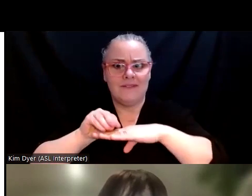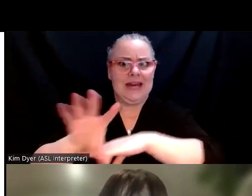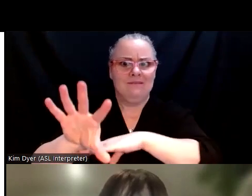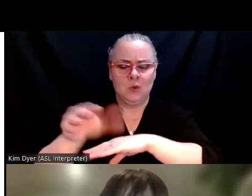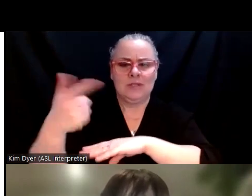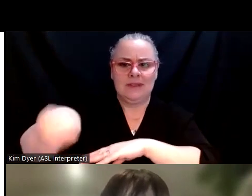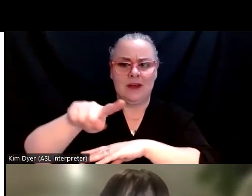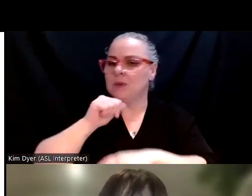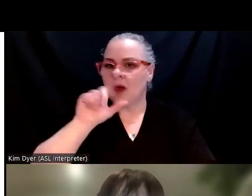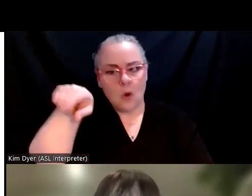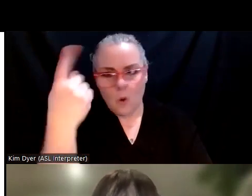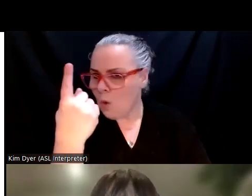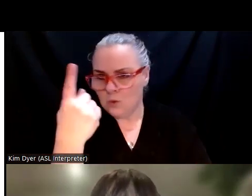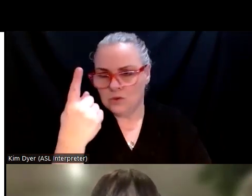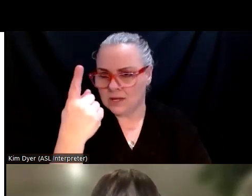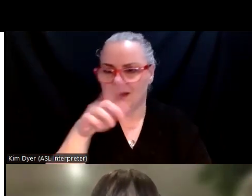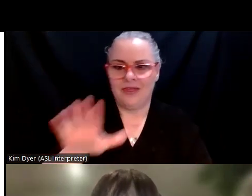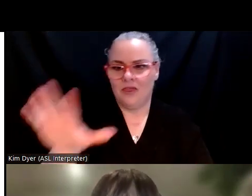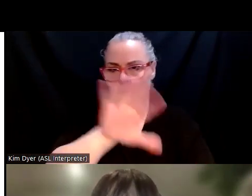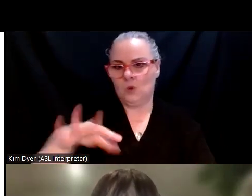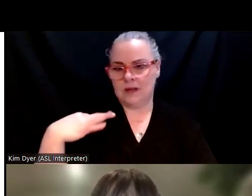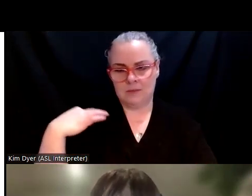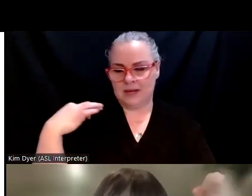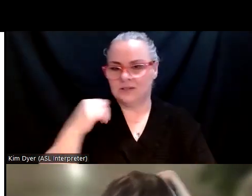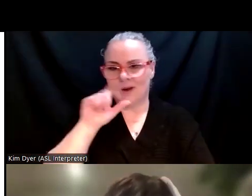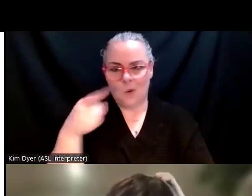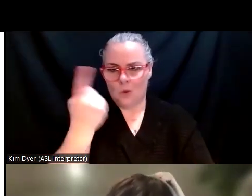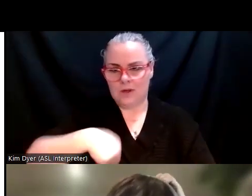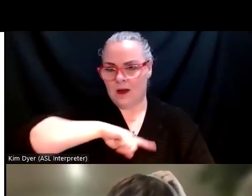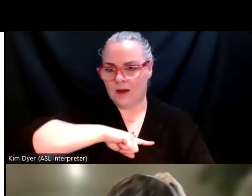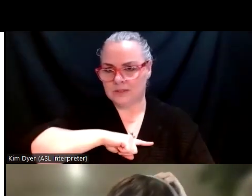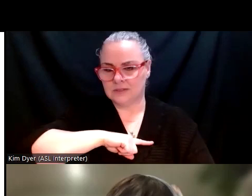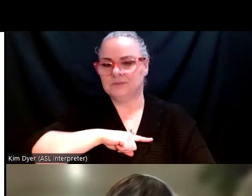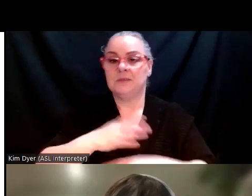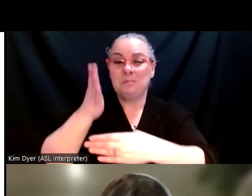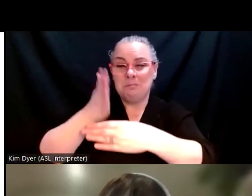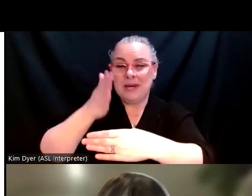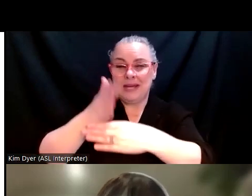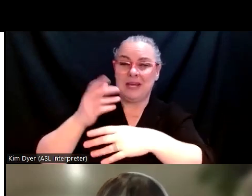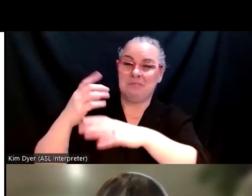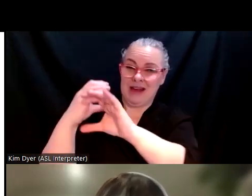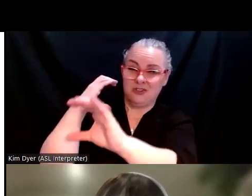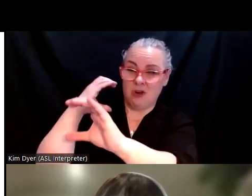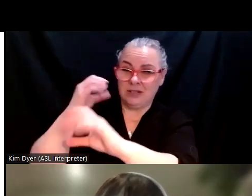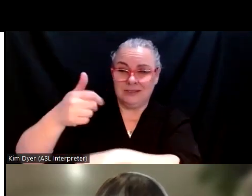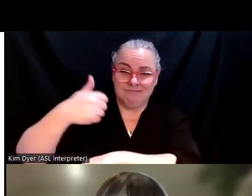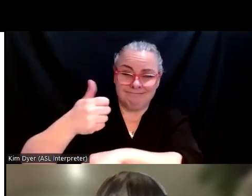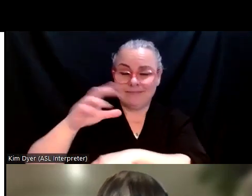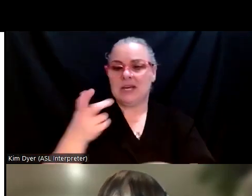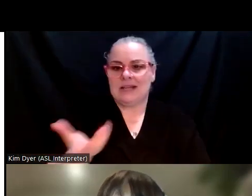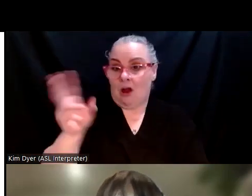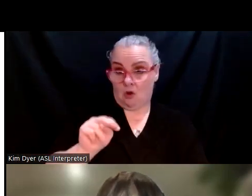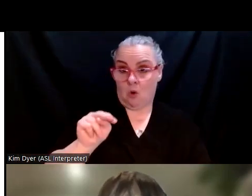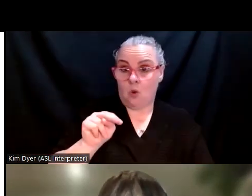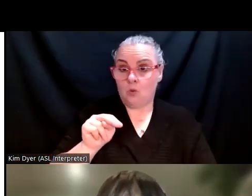are not the only author in those applications. The medium and heavy duty vehicle application is our own,